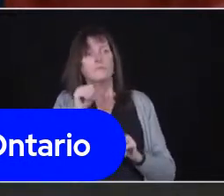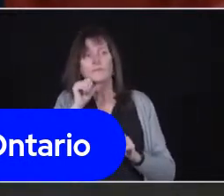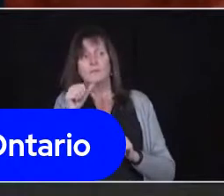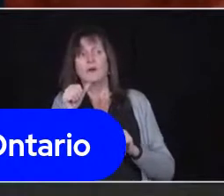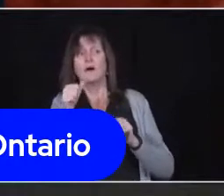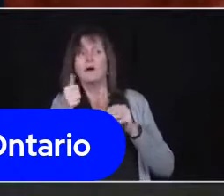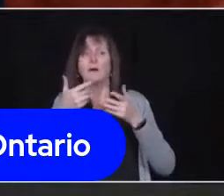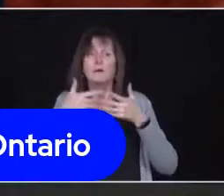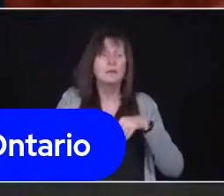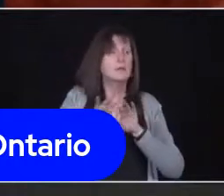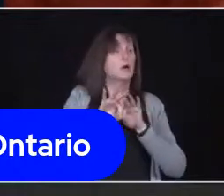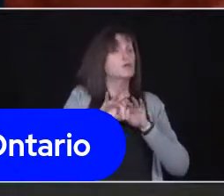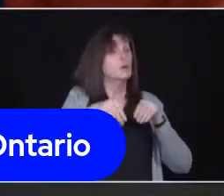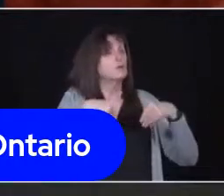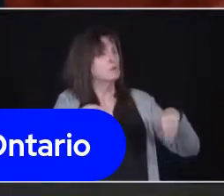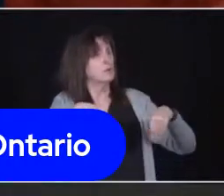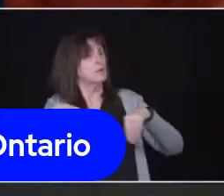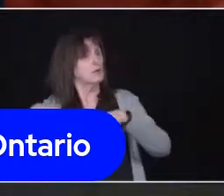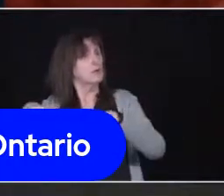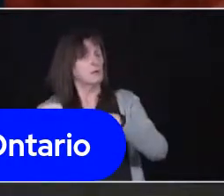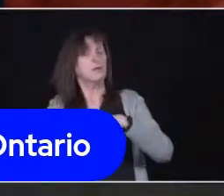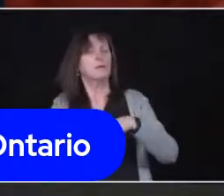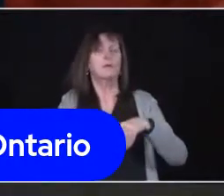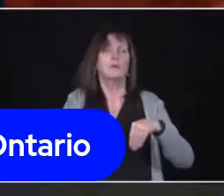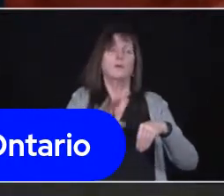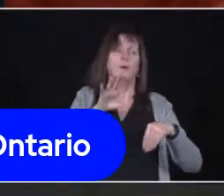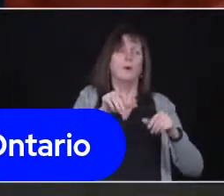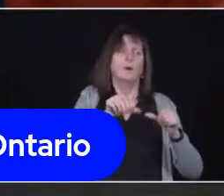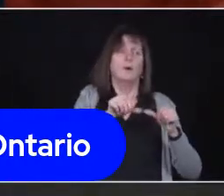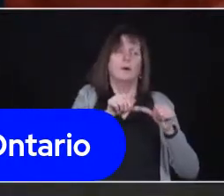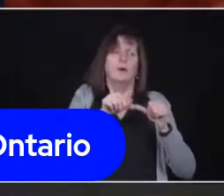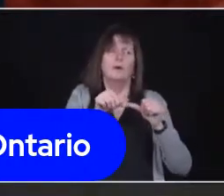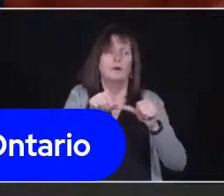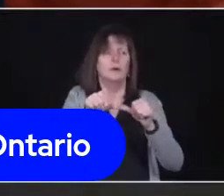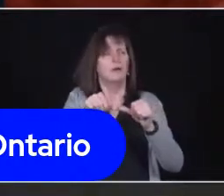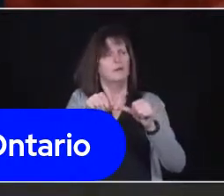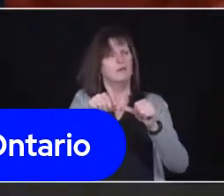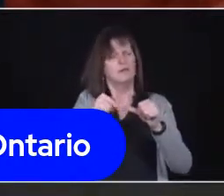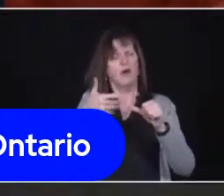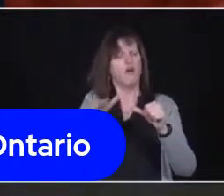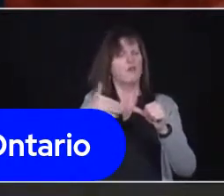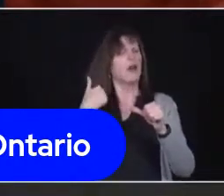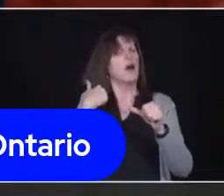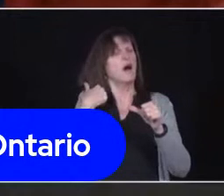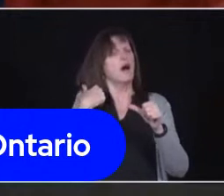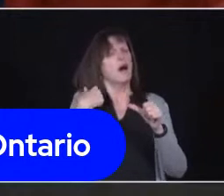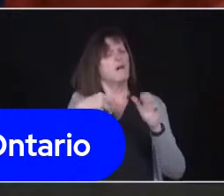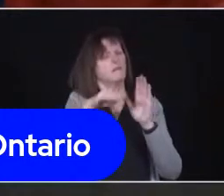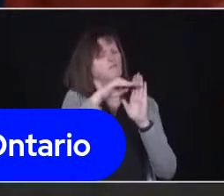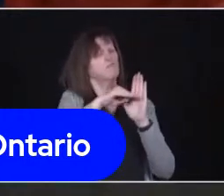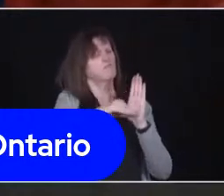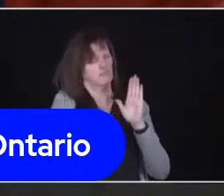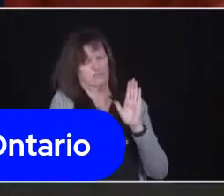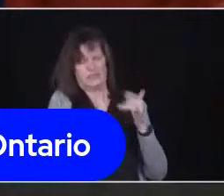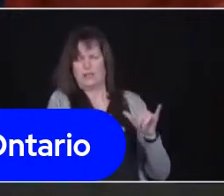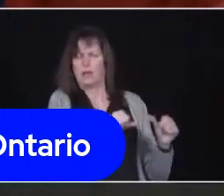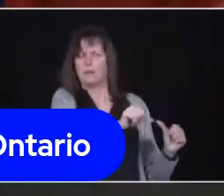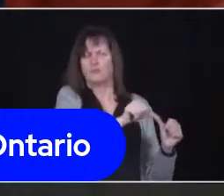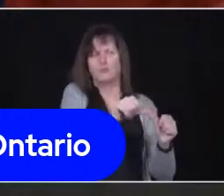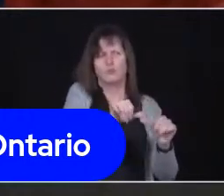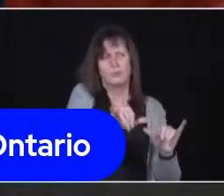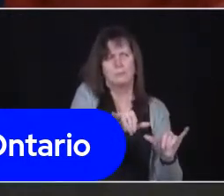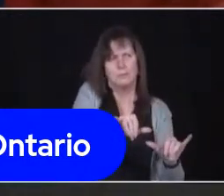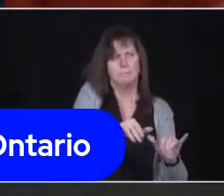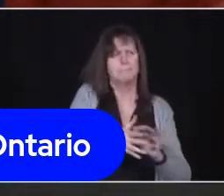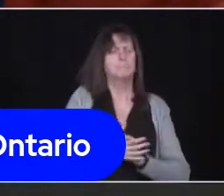province-wide emergency break will continue to apply. We know the way out of the pandemic is vaccines. That's